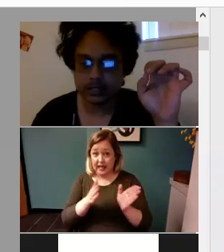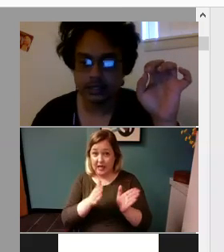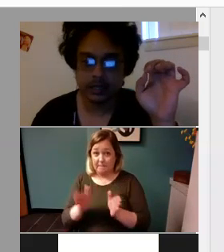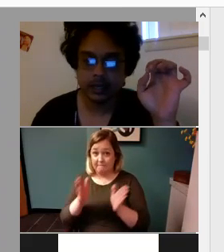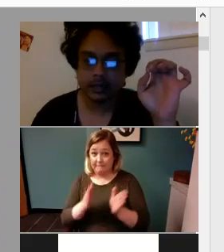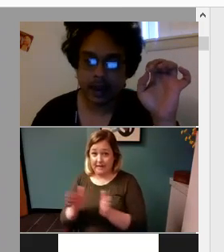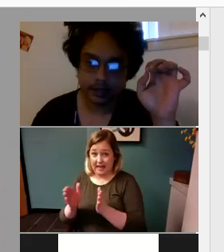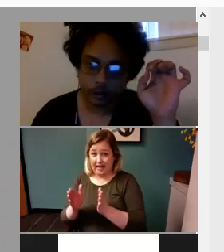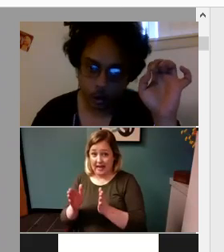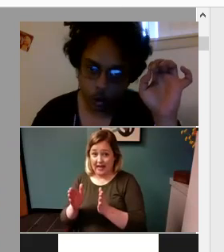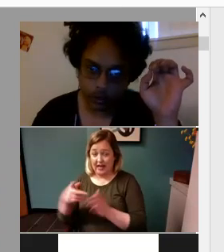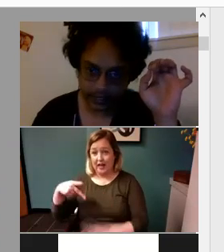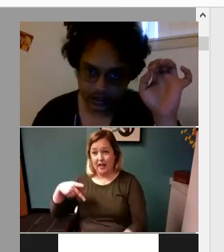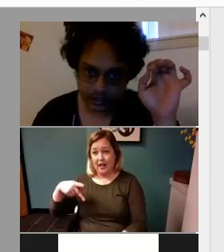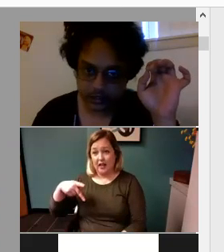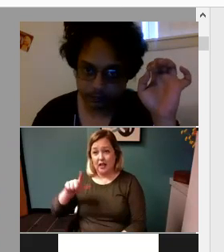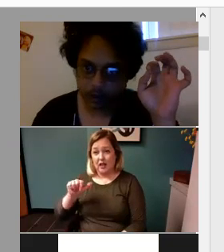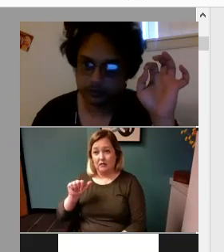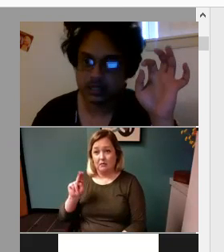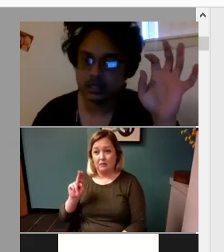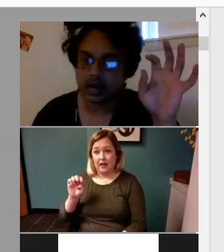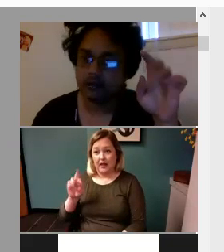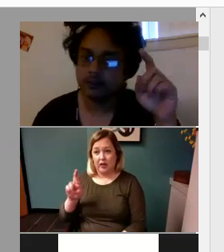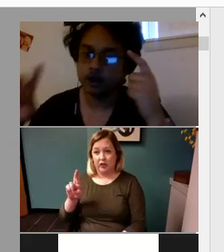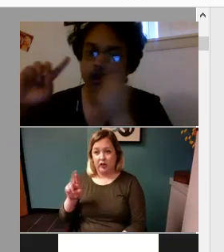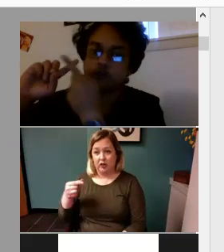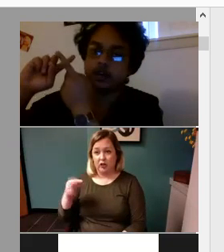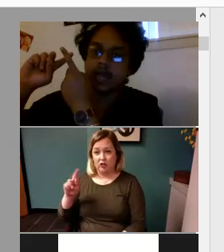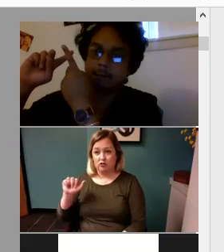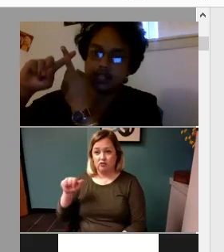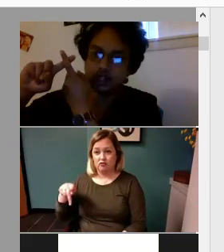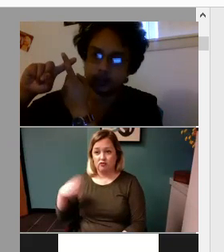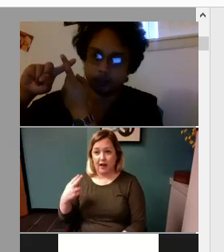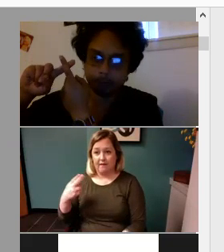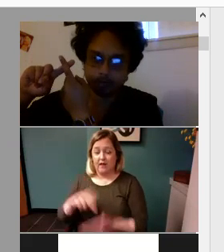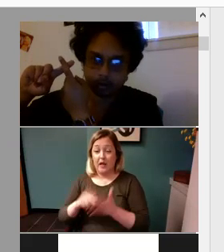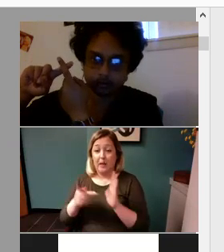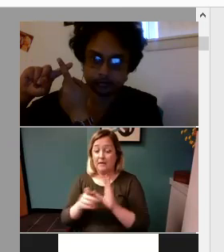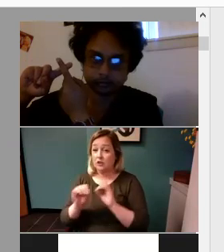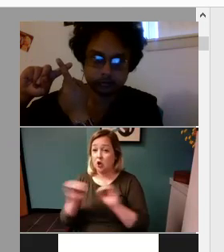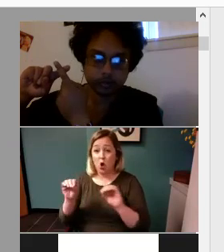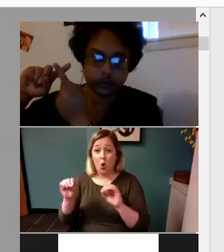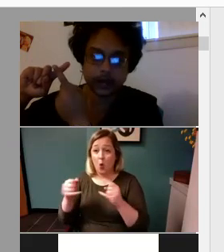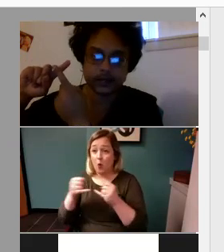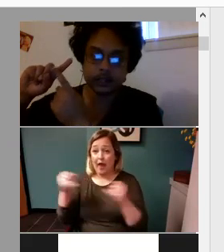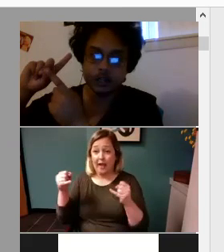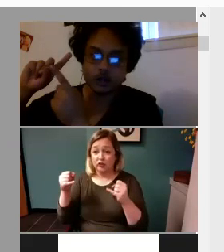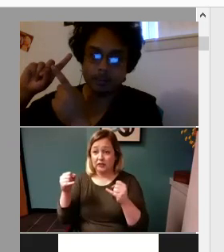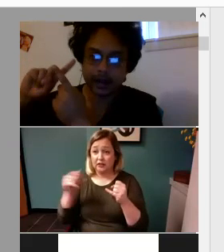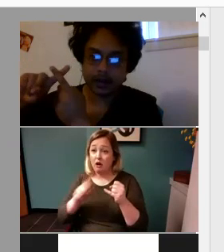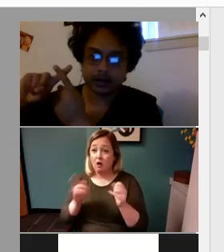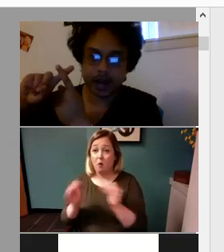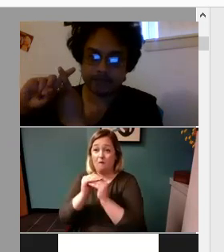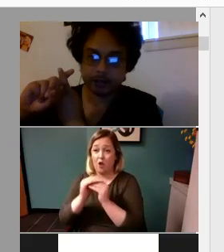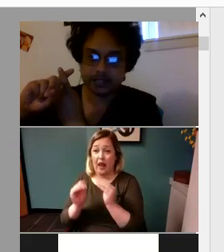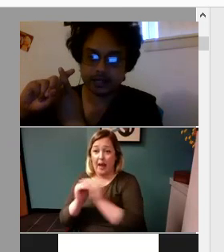basically means that no edges of this graph overlap each other. Right. So